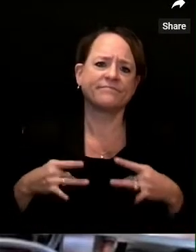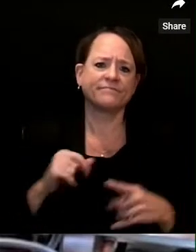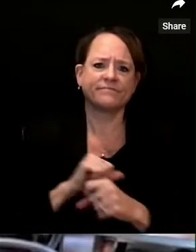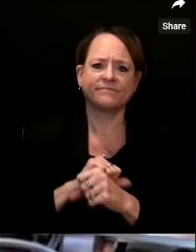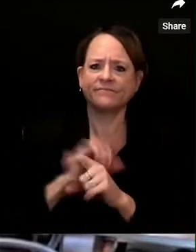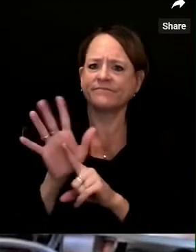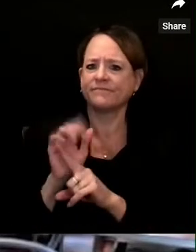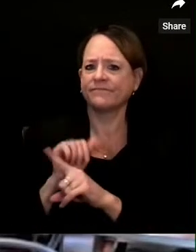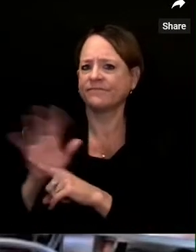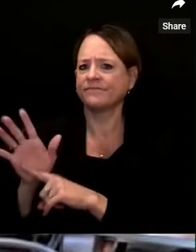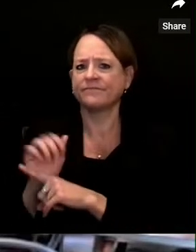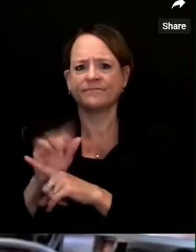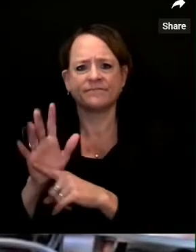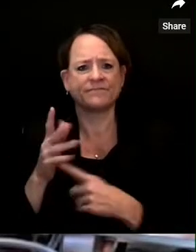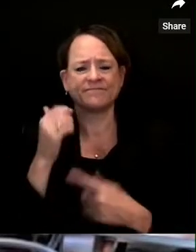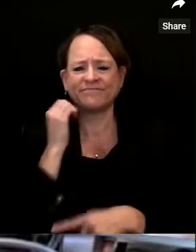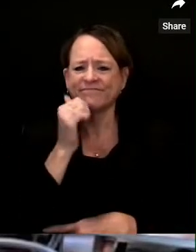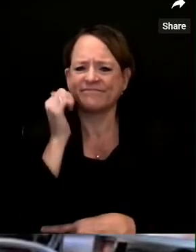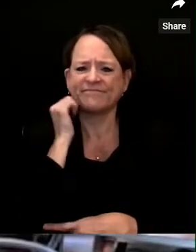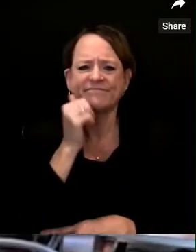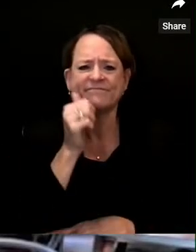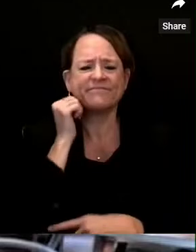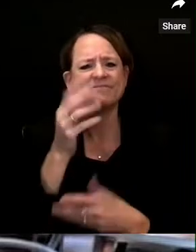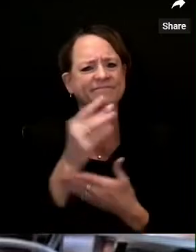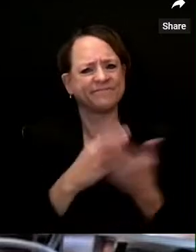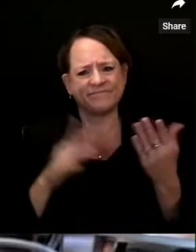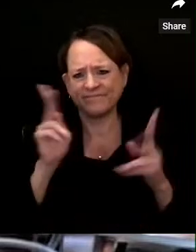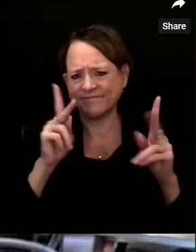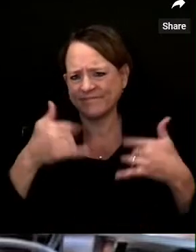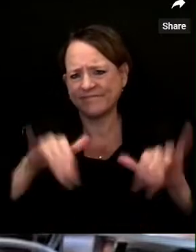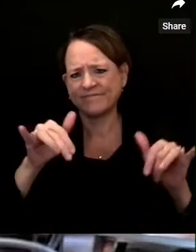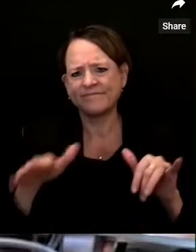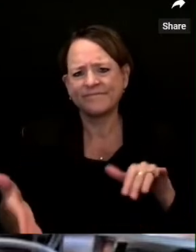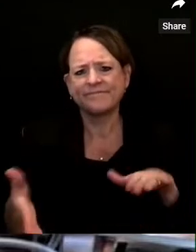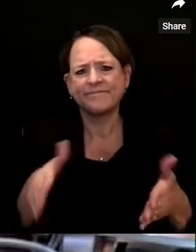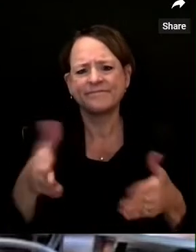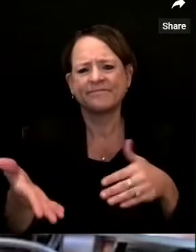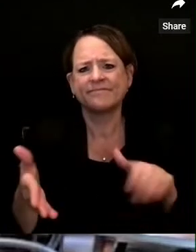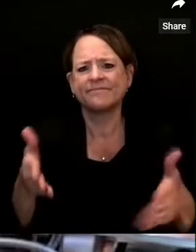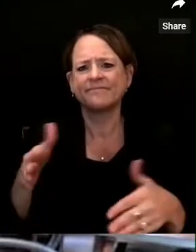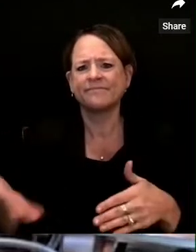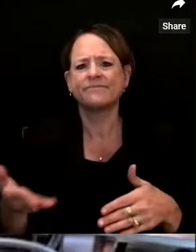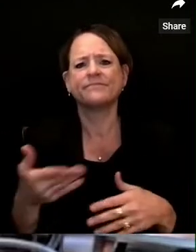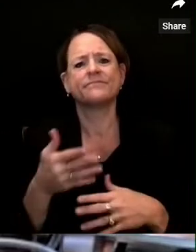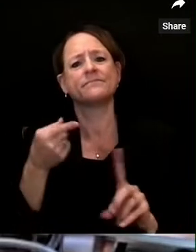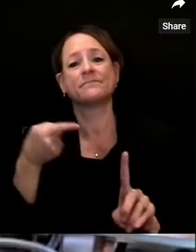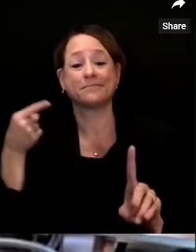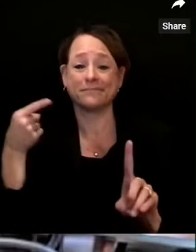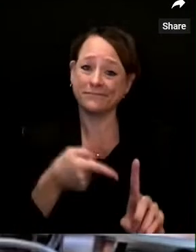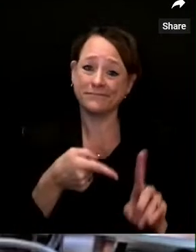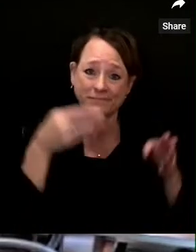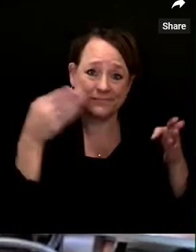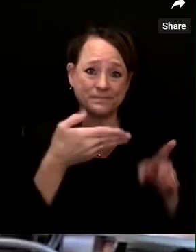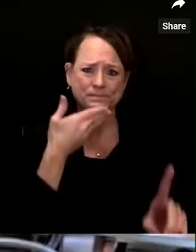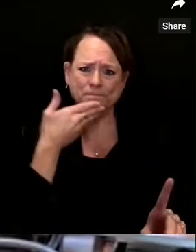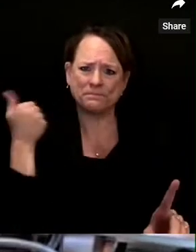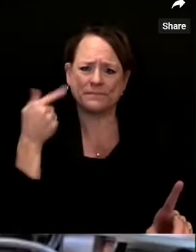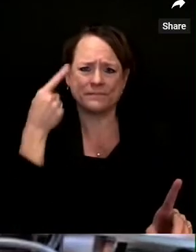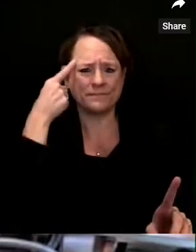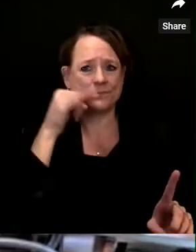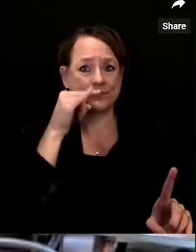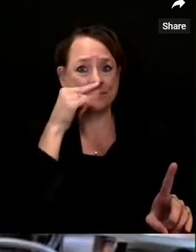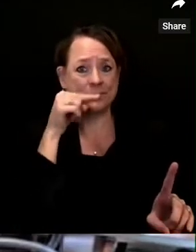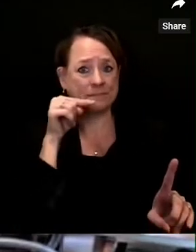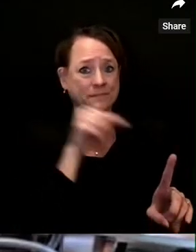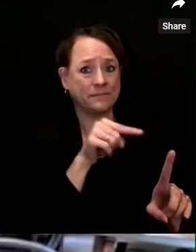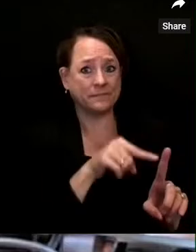to balance what is in the best interest of our kids with what is in the best interest of the adults in their lives and in their